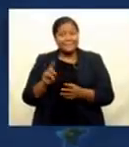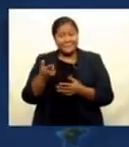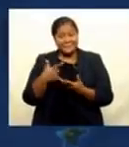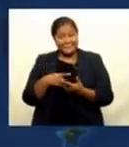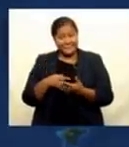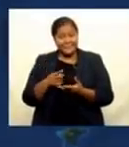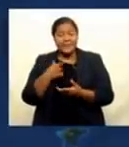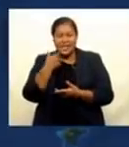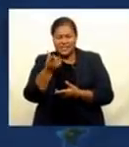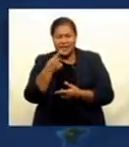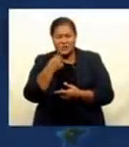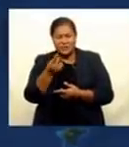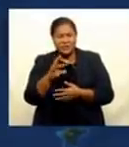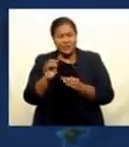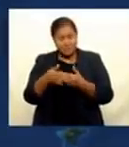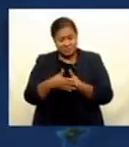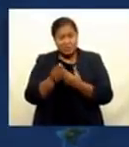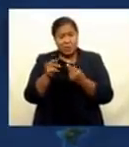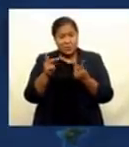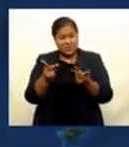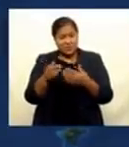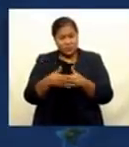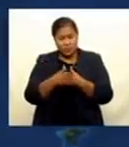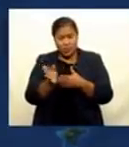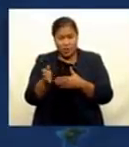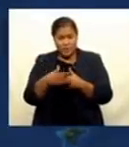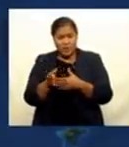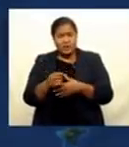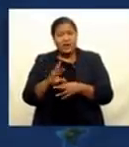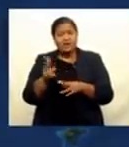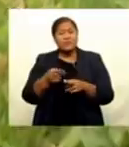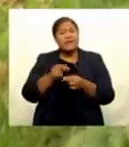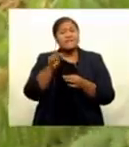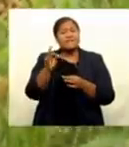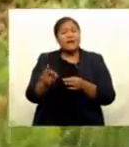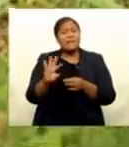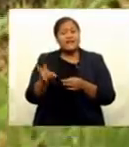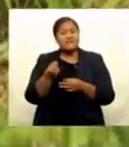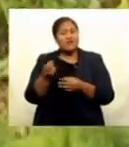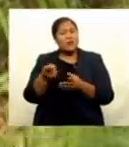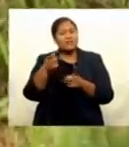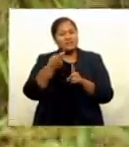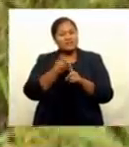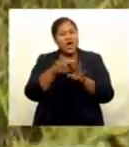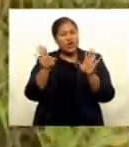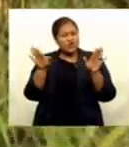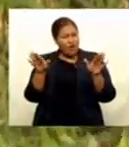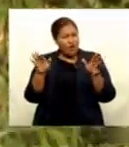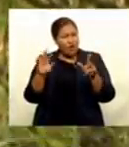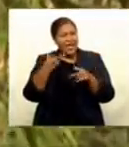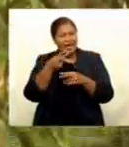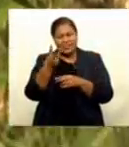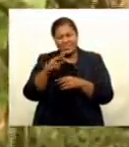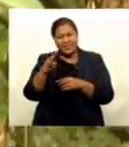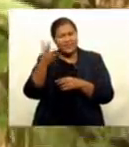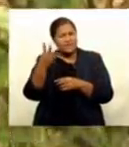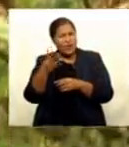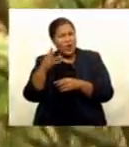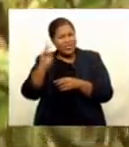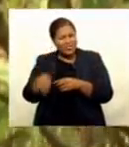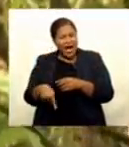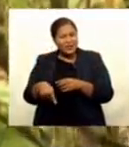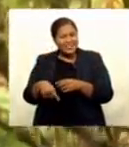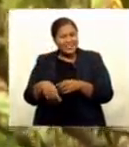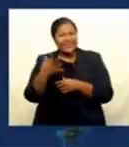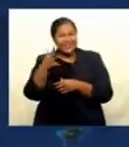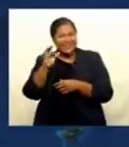let me tell you something, given this opportunity, Dolongan farmers from Koro partnered with Takimai, which earned them $34,056. In the